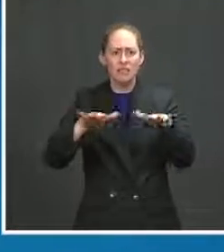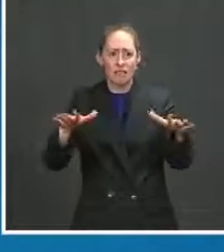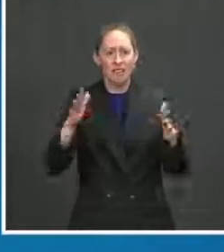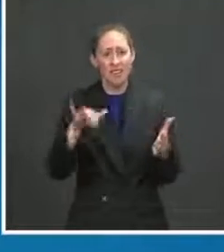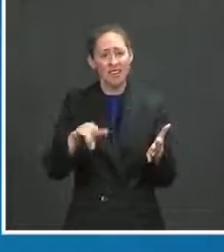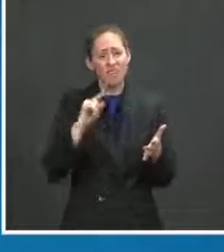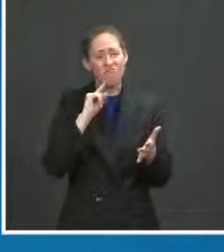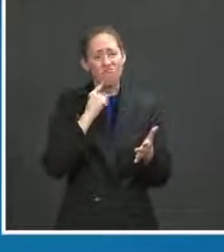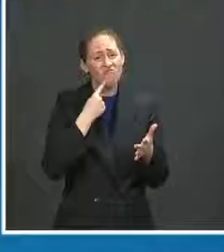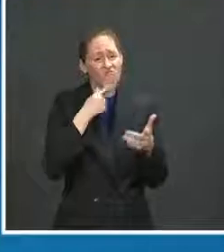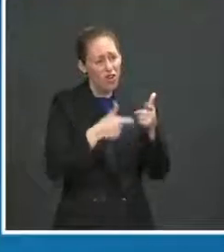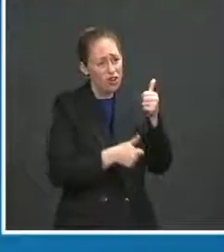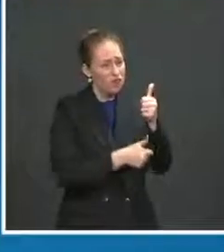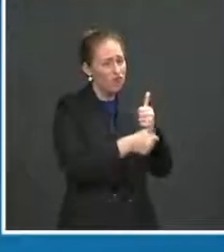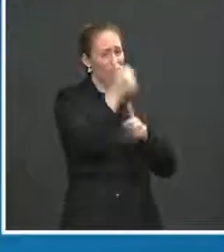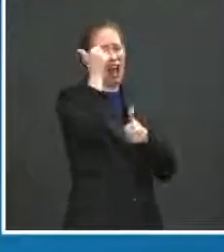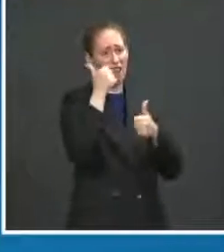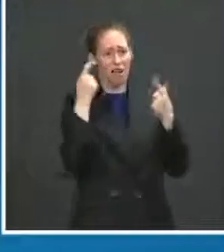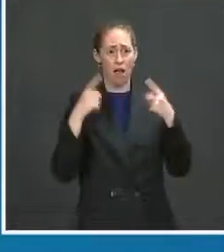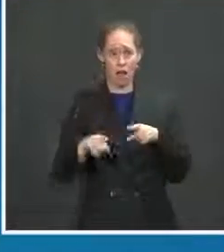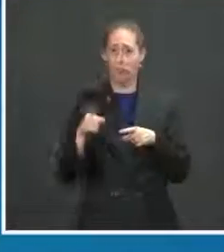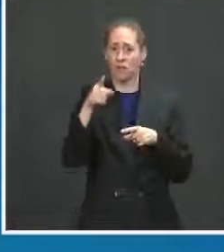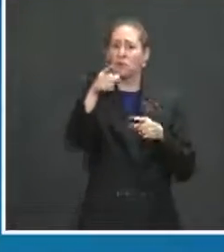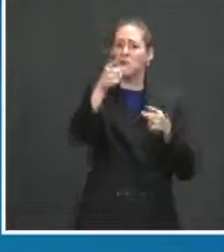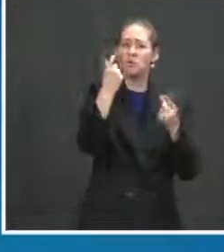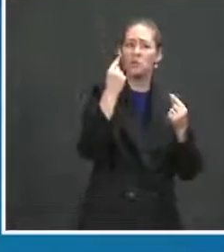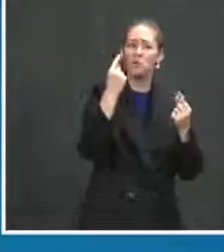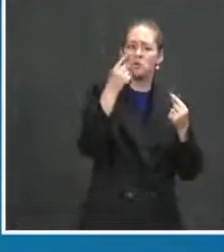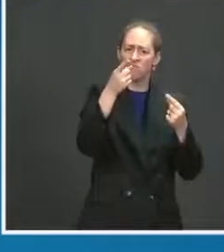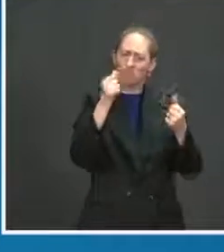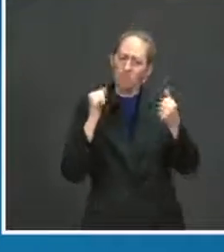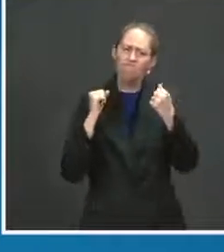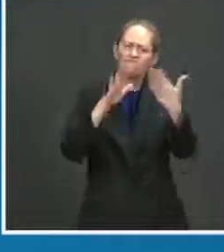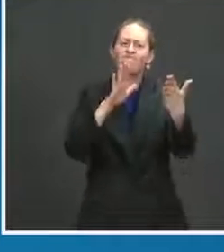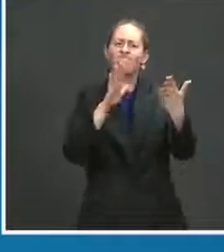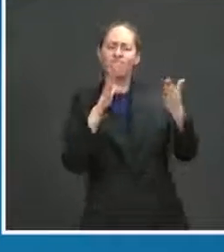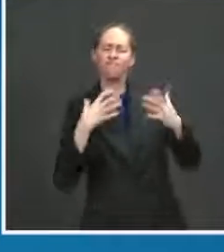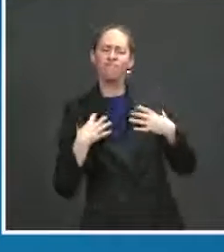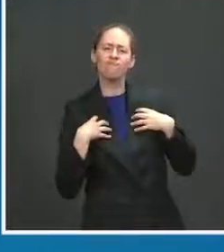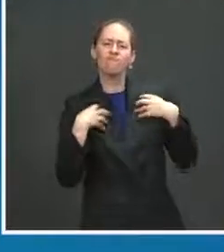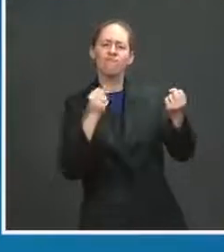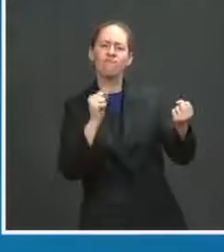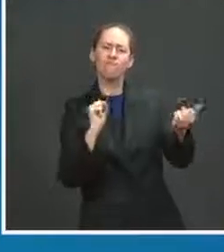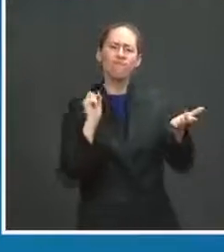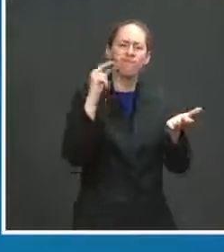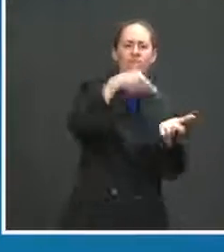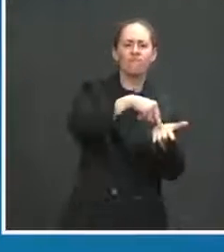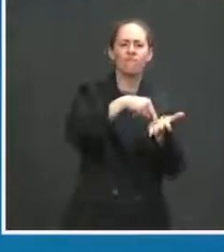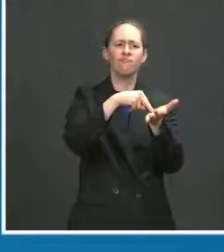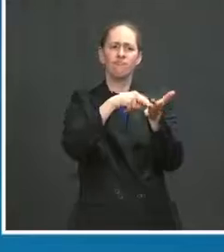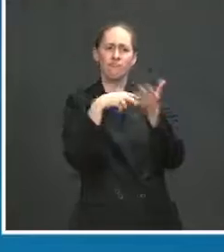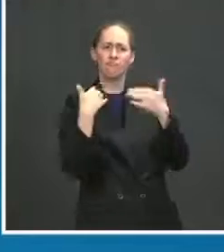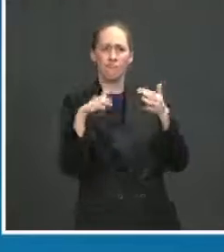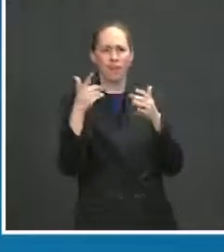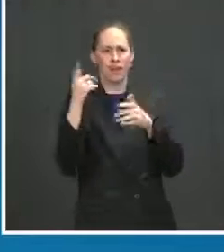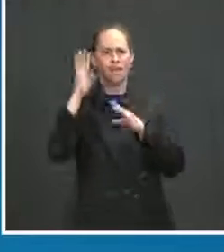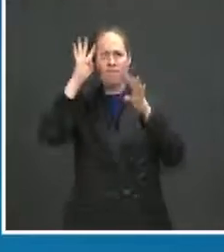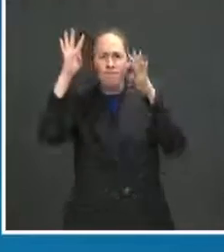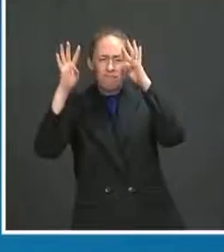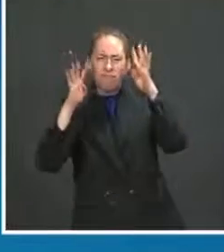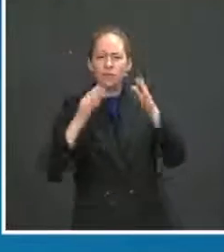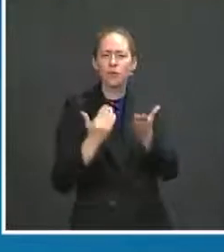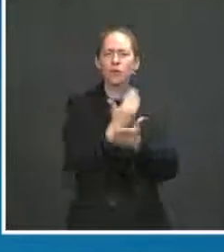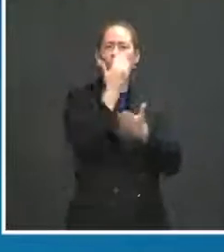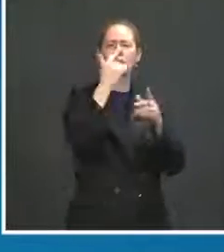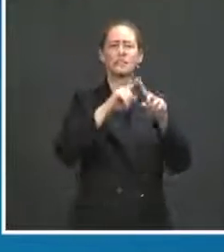and you are confronting this threat. Our military helped develop the technology that made